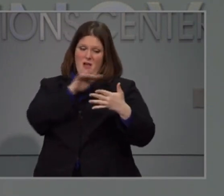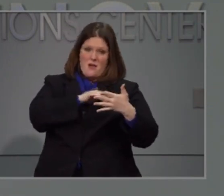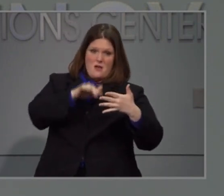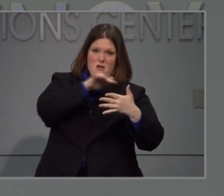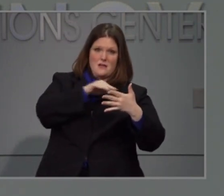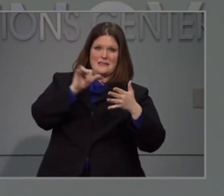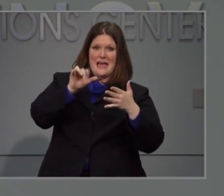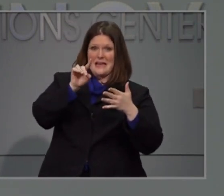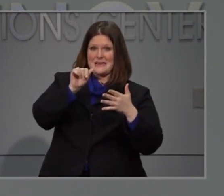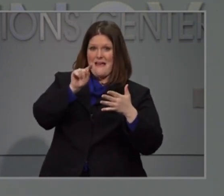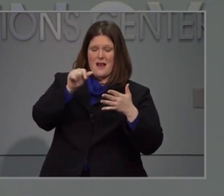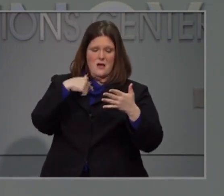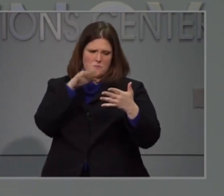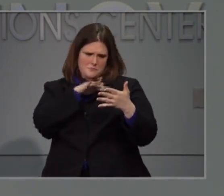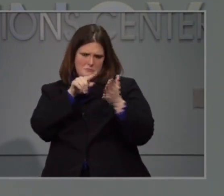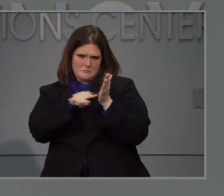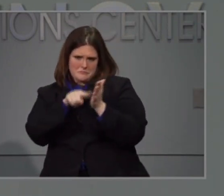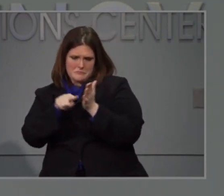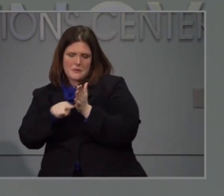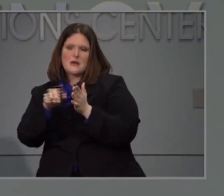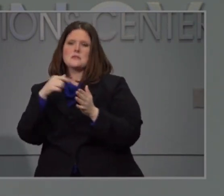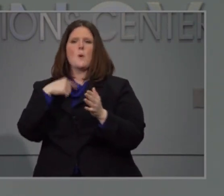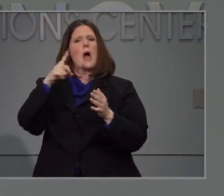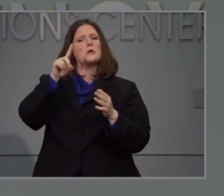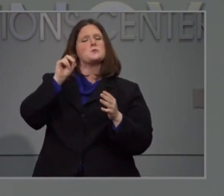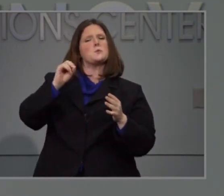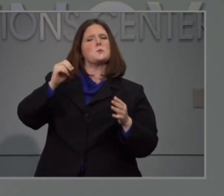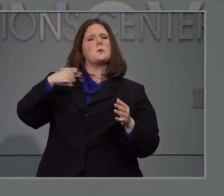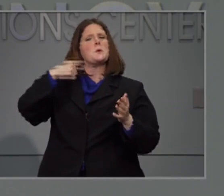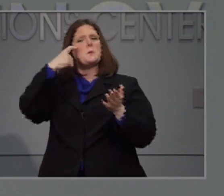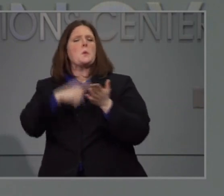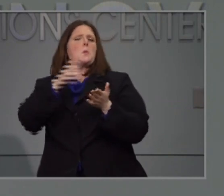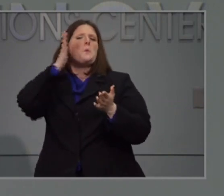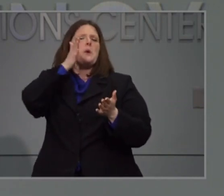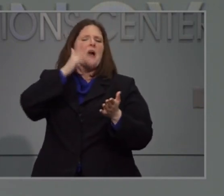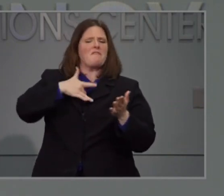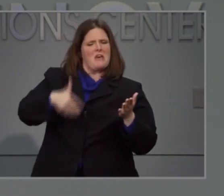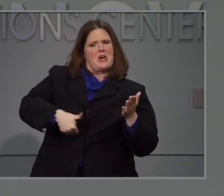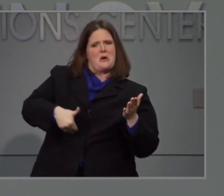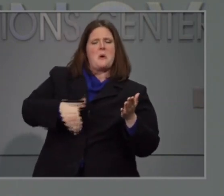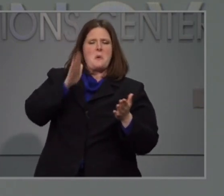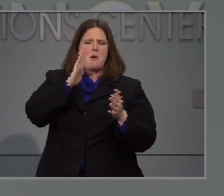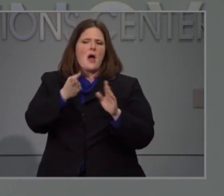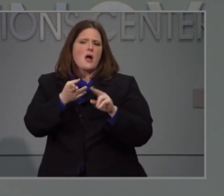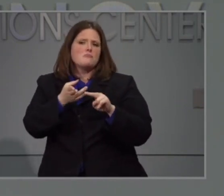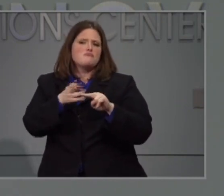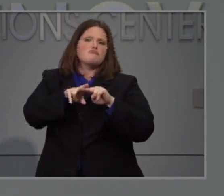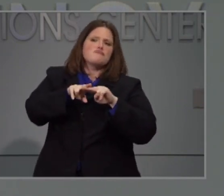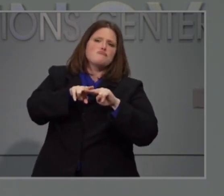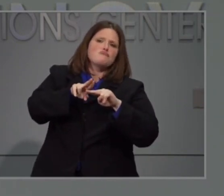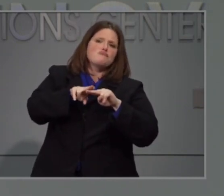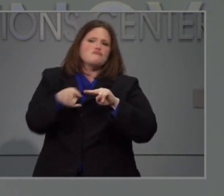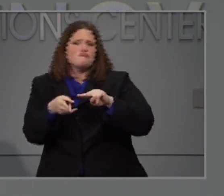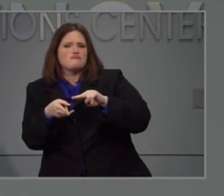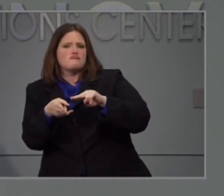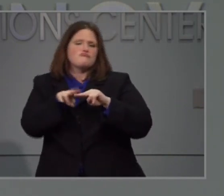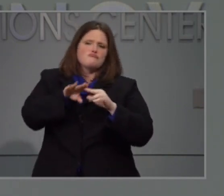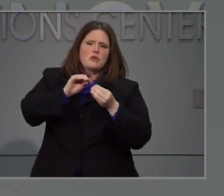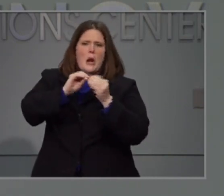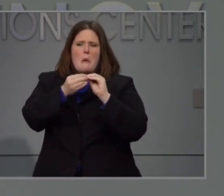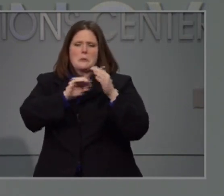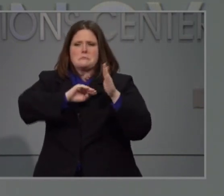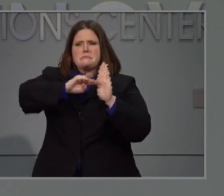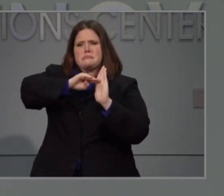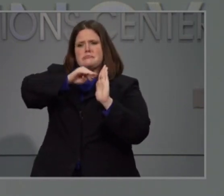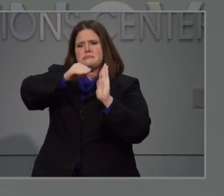see, a slight up, a slight down. And that's why I think the governor was saying that we have to look at this over a period of time. You can't look at